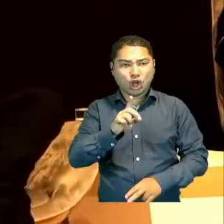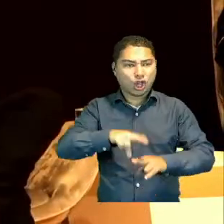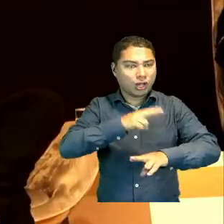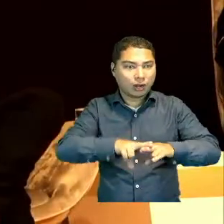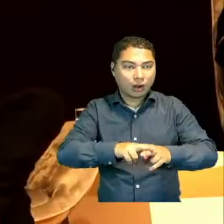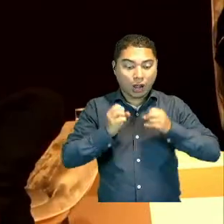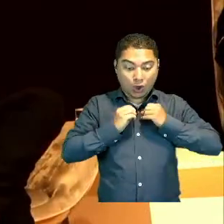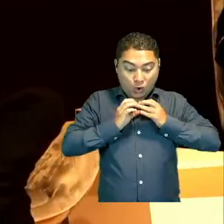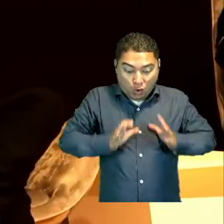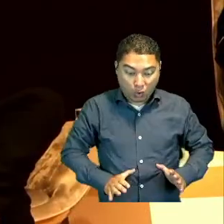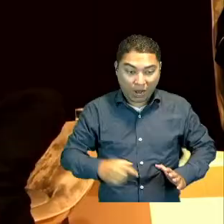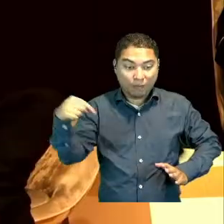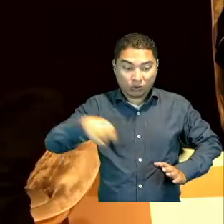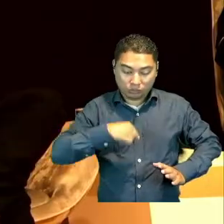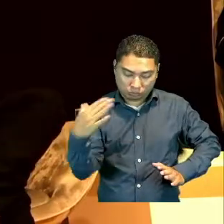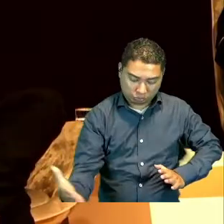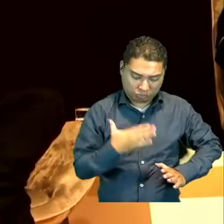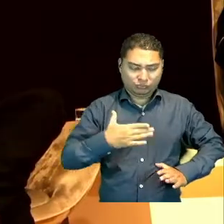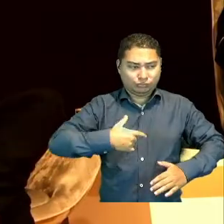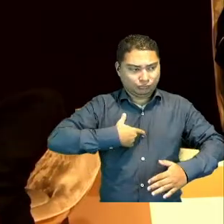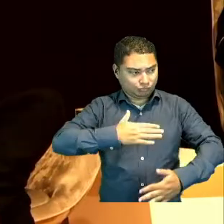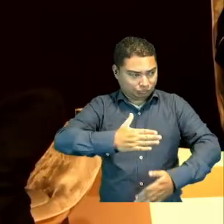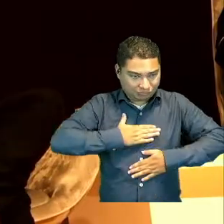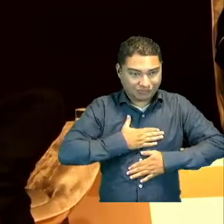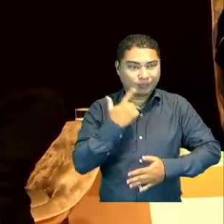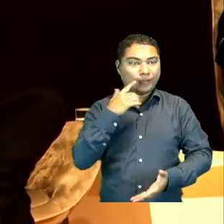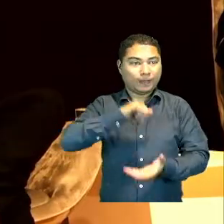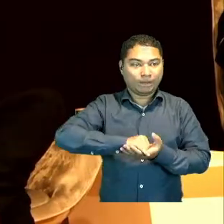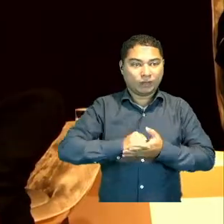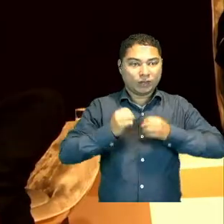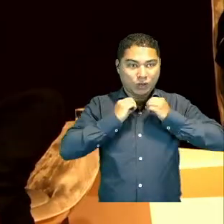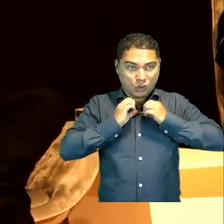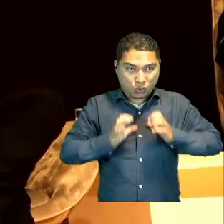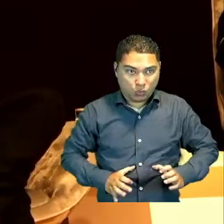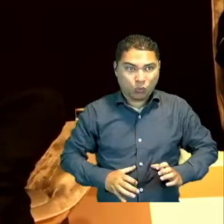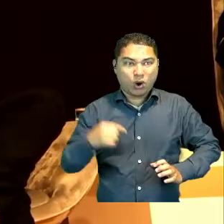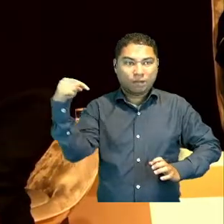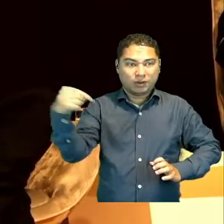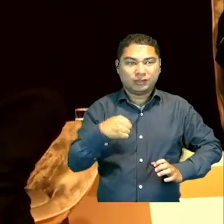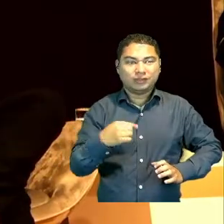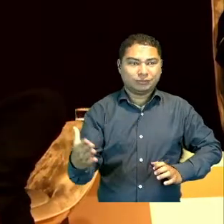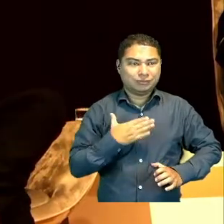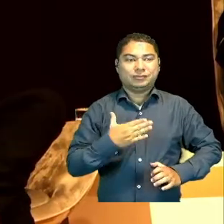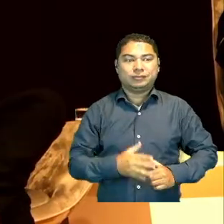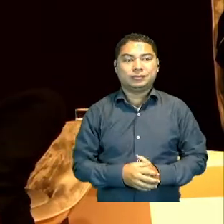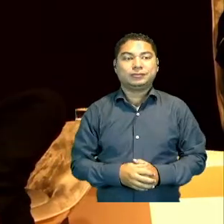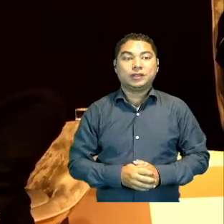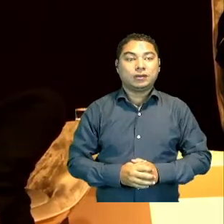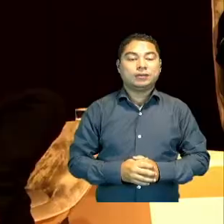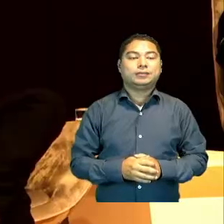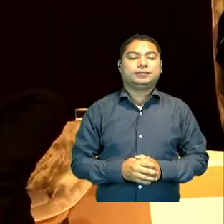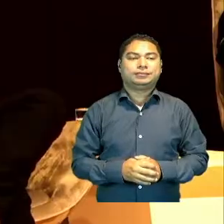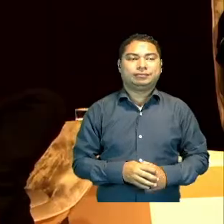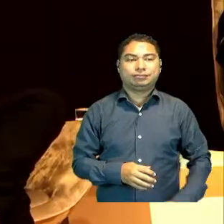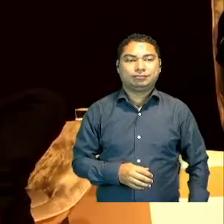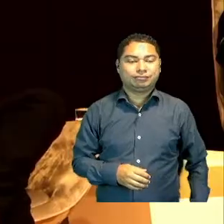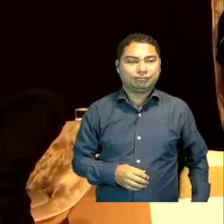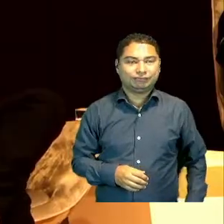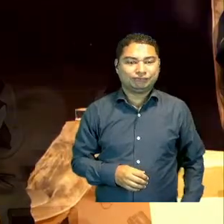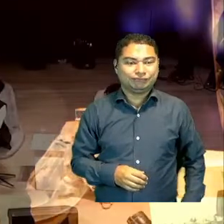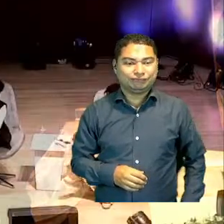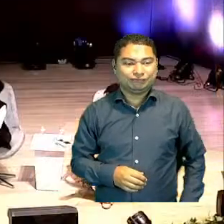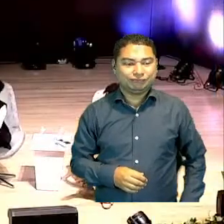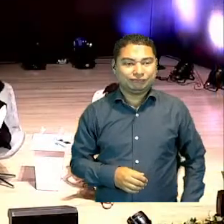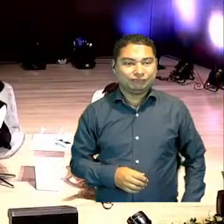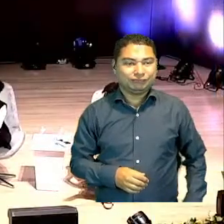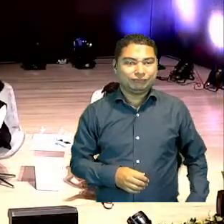anymore. These are our bodies. These bodies don't belong to men. These bodies don't belong to the